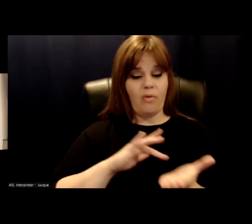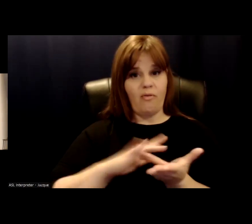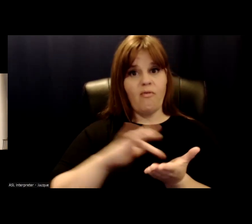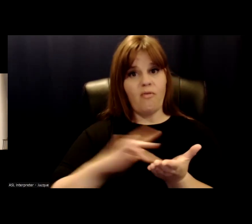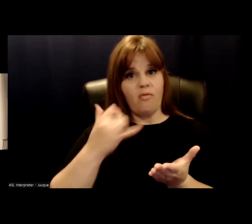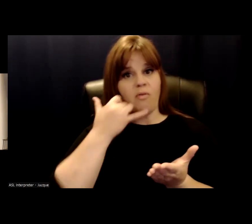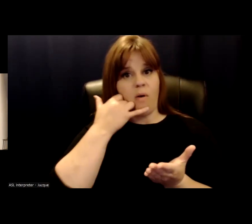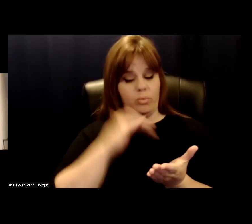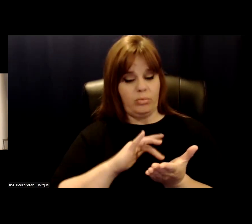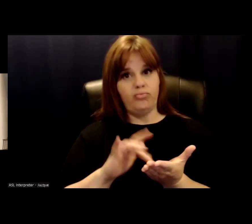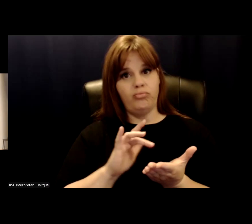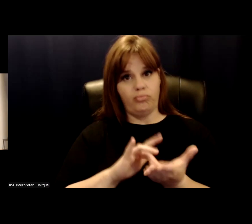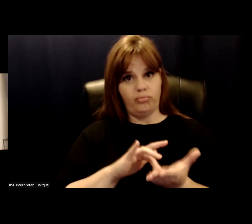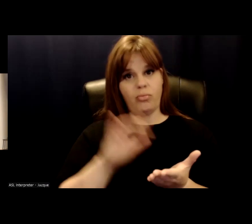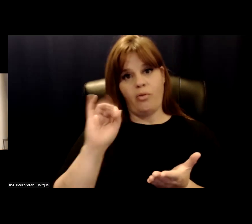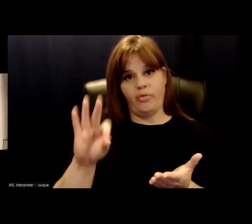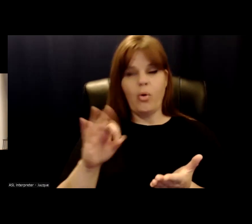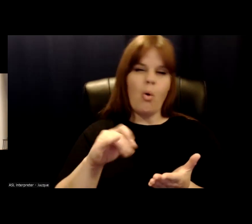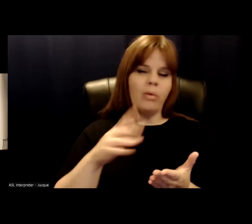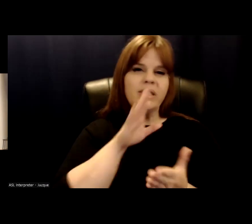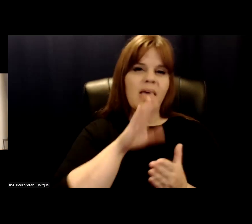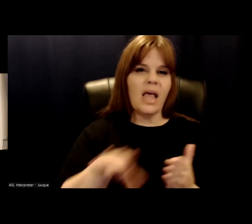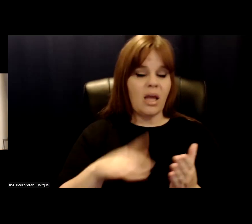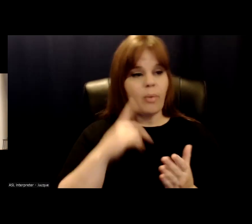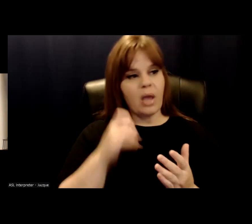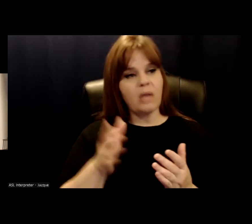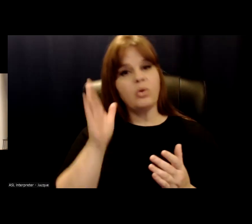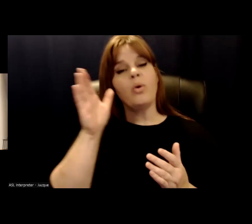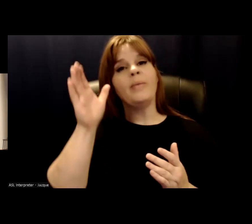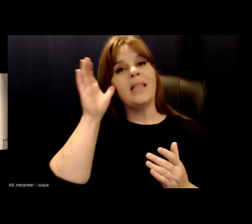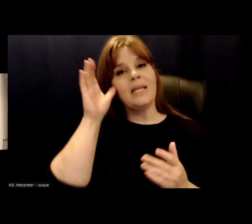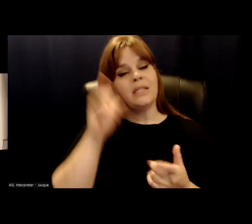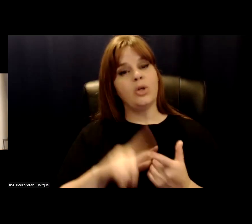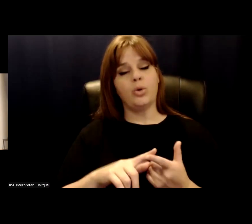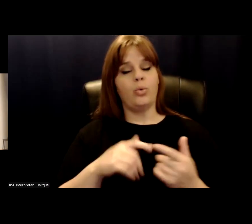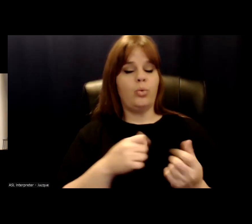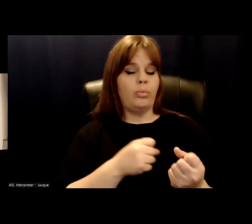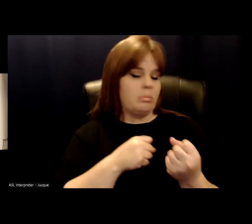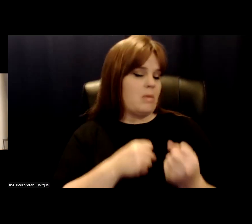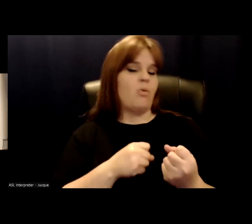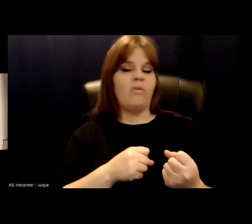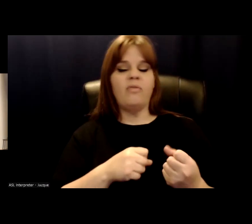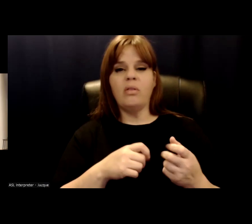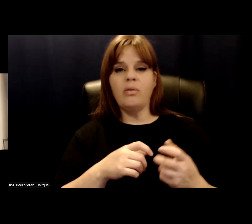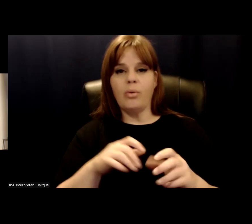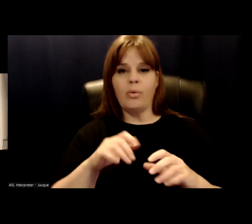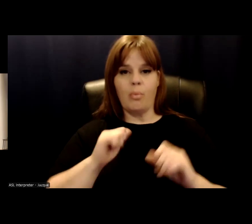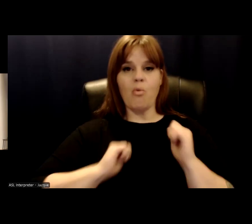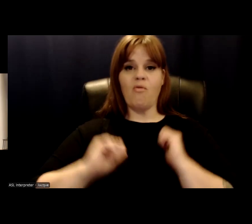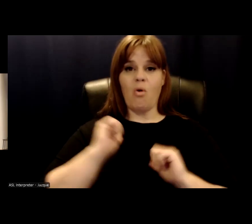are going to be listening to a powerful performance in a little